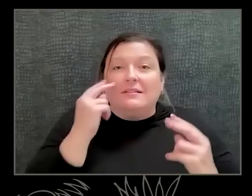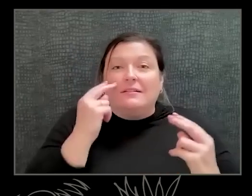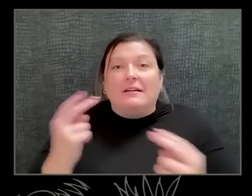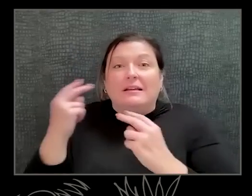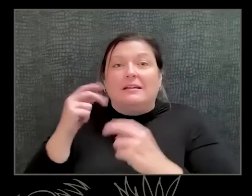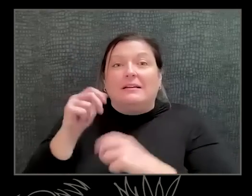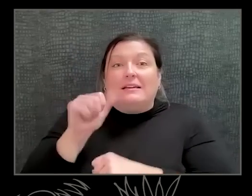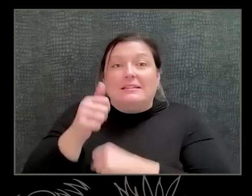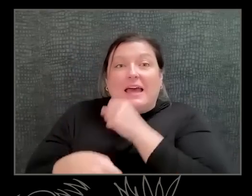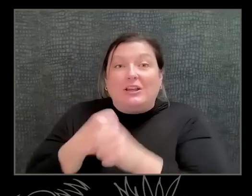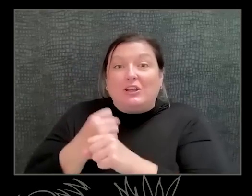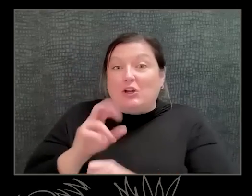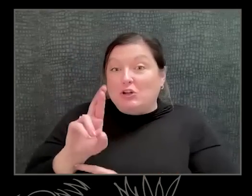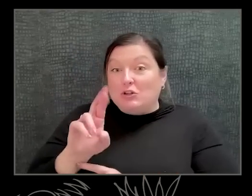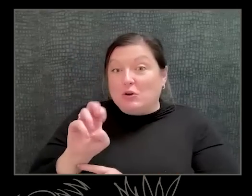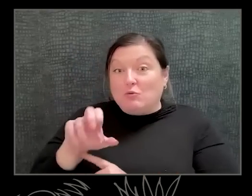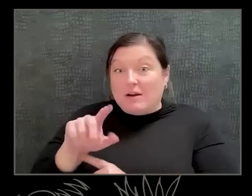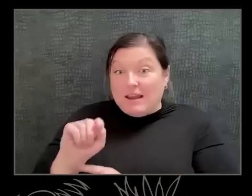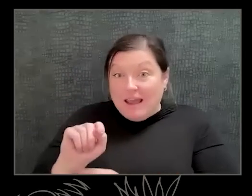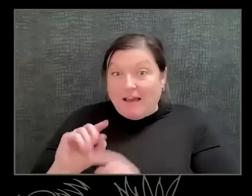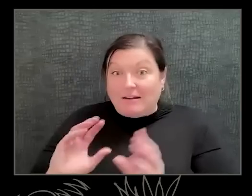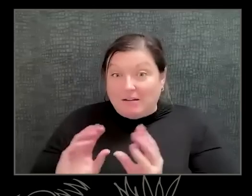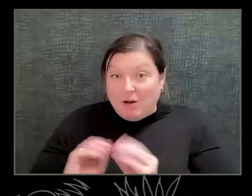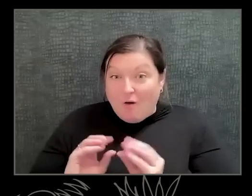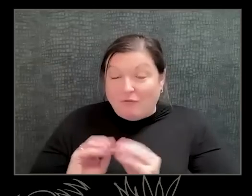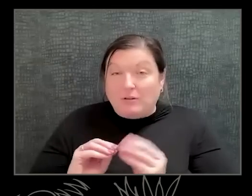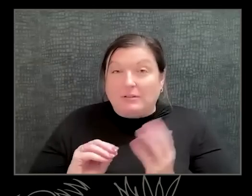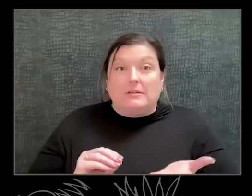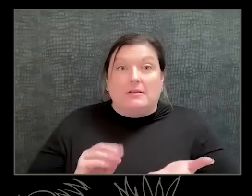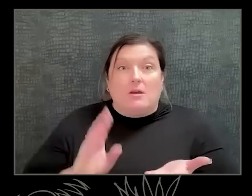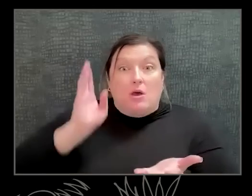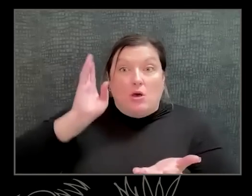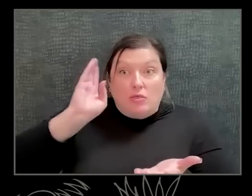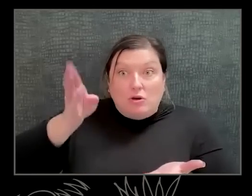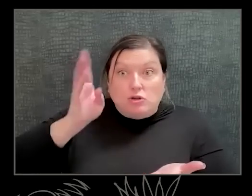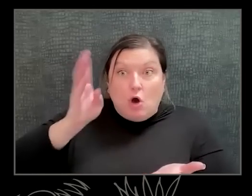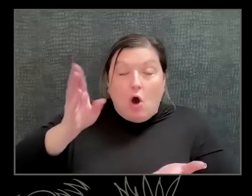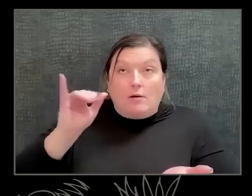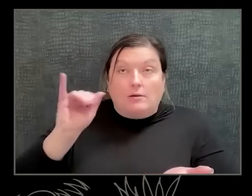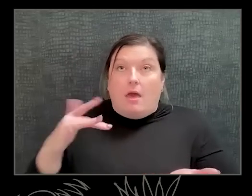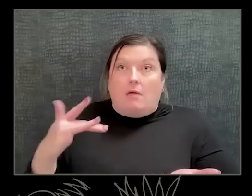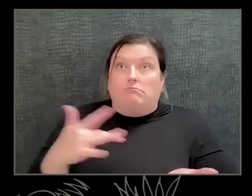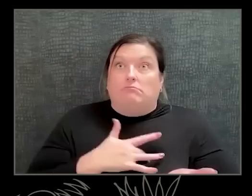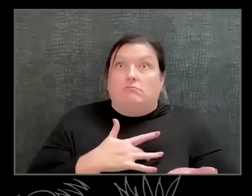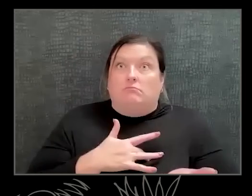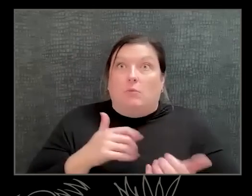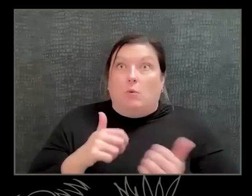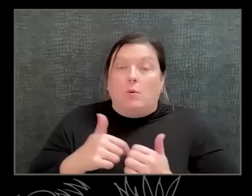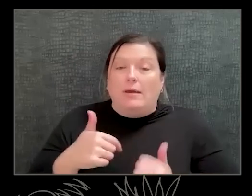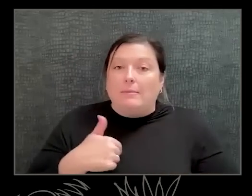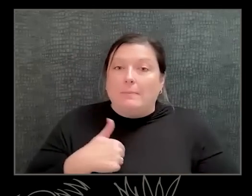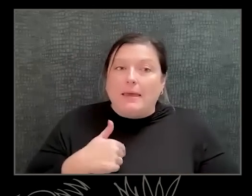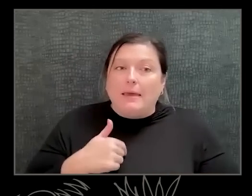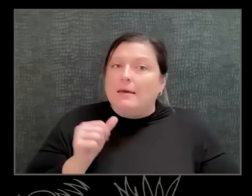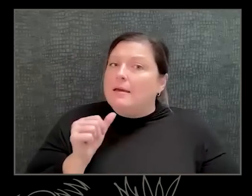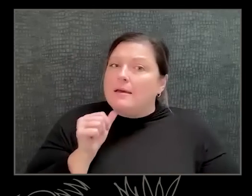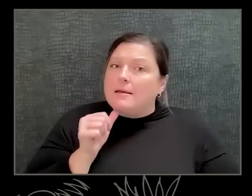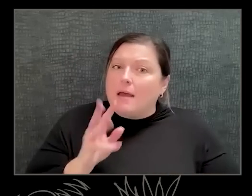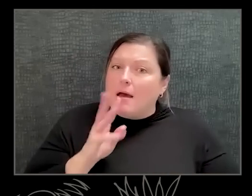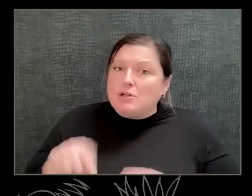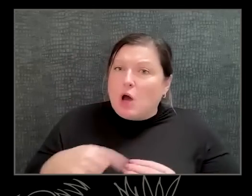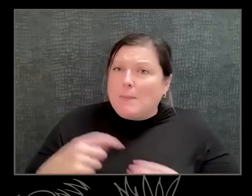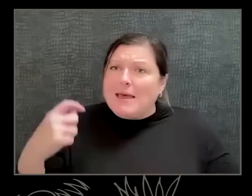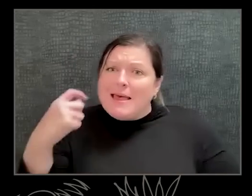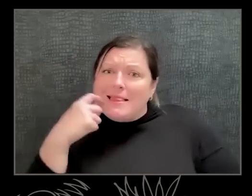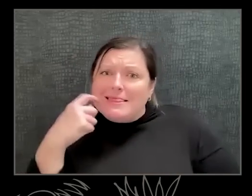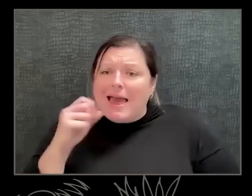being at React conferences, the talks that have stuck with me most haven't been talks about the latest